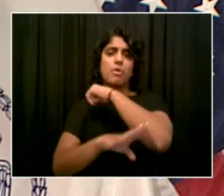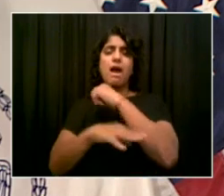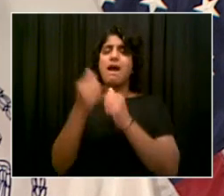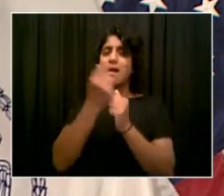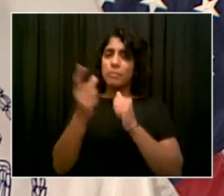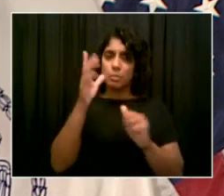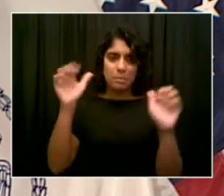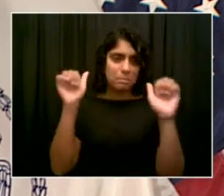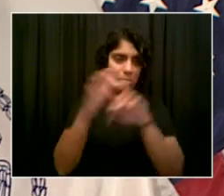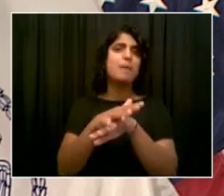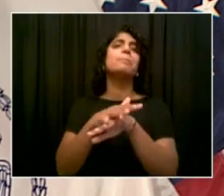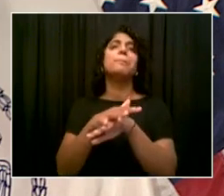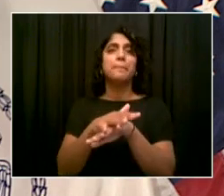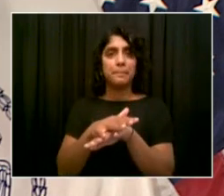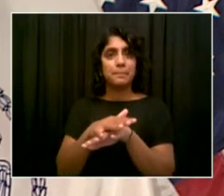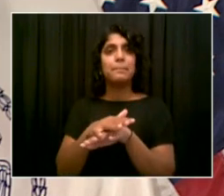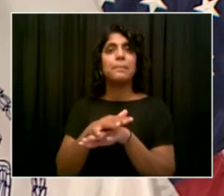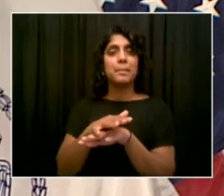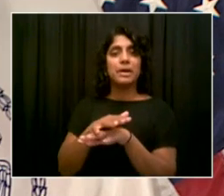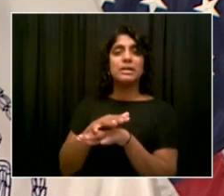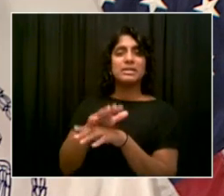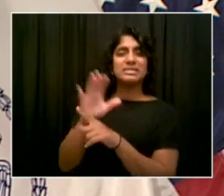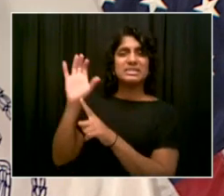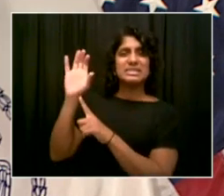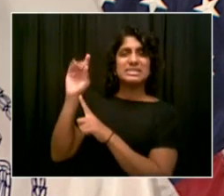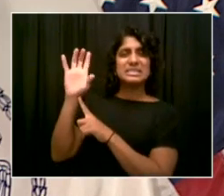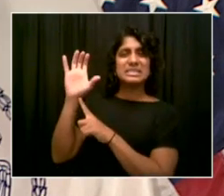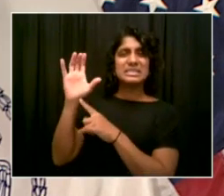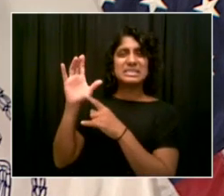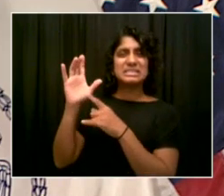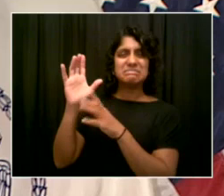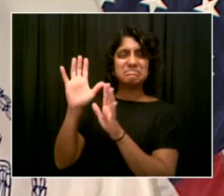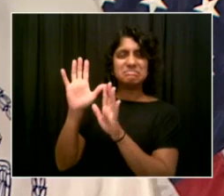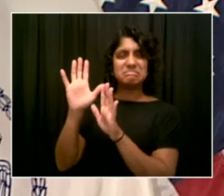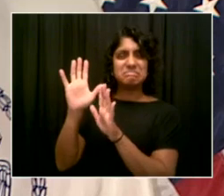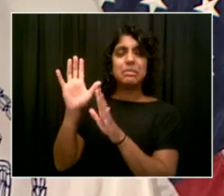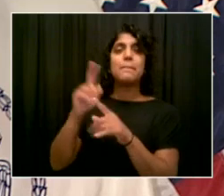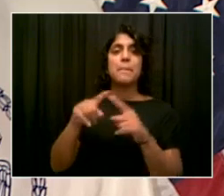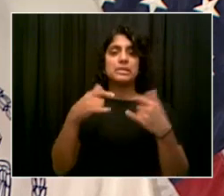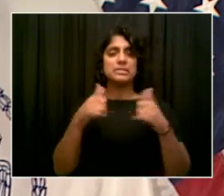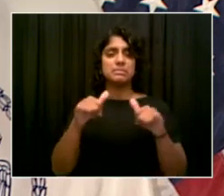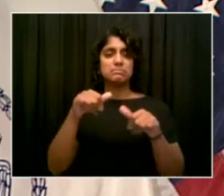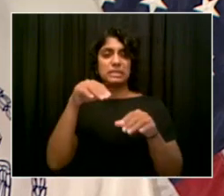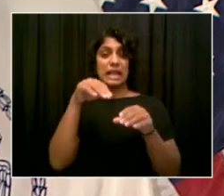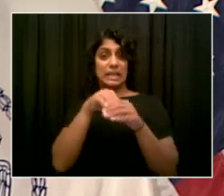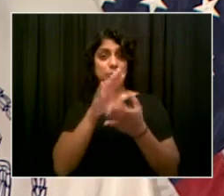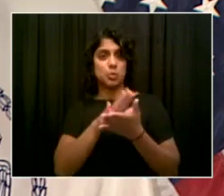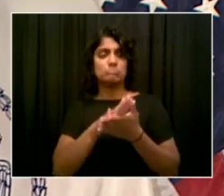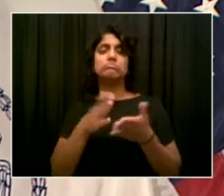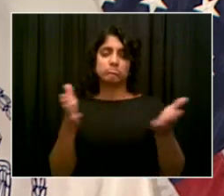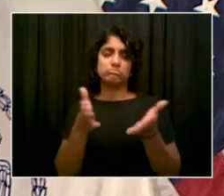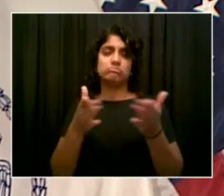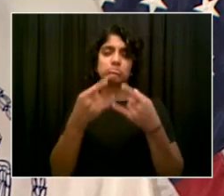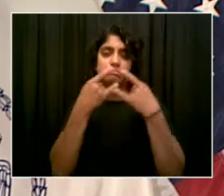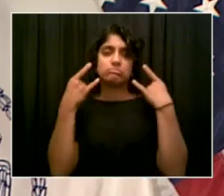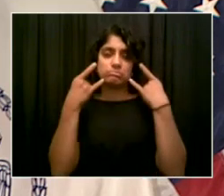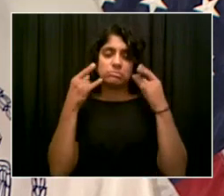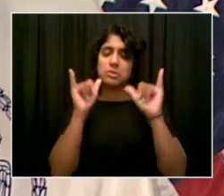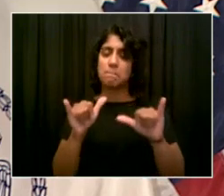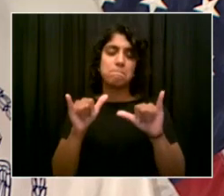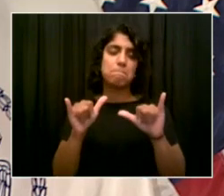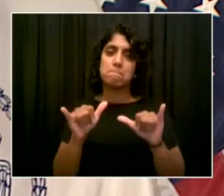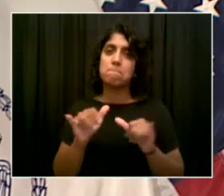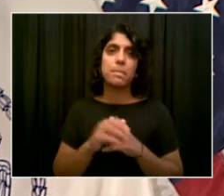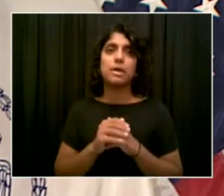keep assessing as we go along, but I think for now it still makes sense. Dr. Choksi. Thank you, sir. Not much to add to